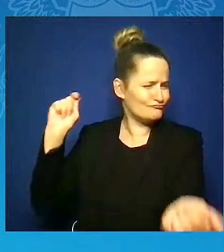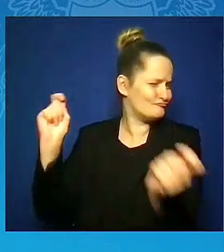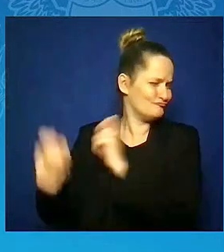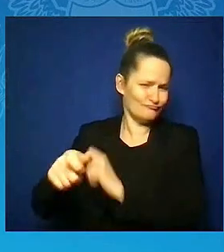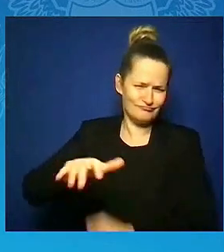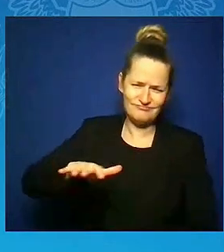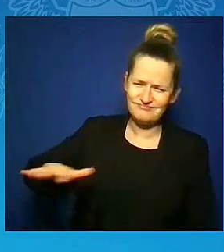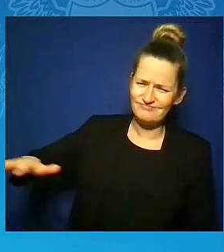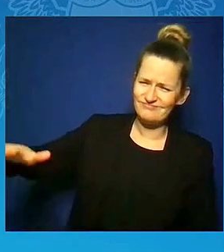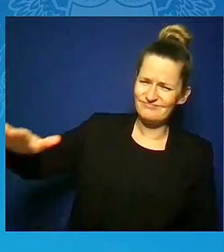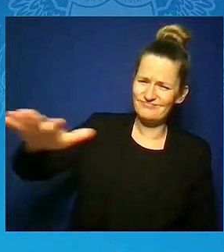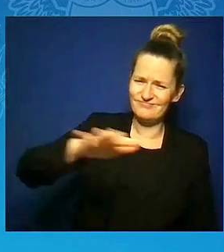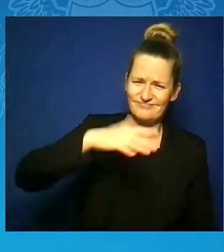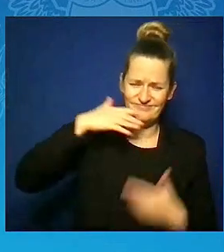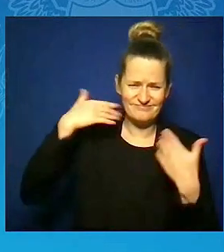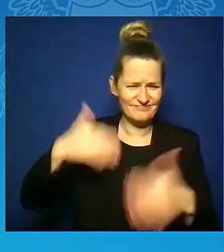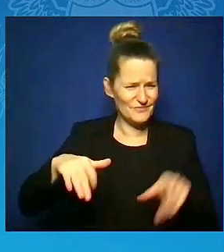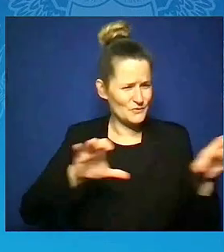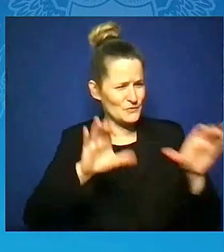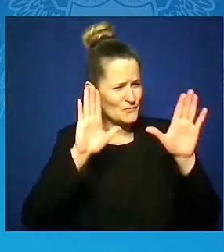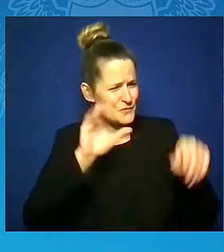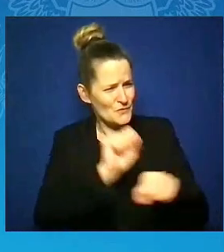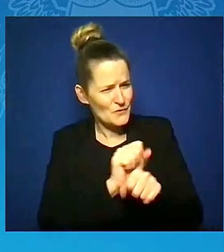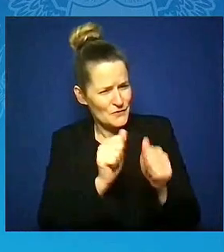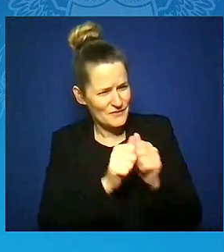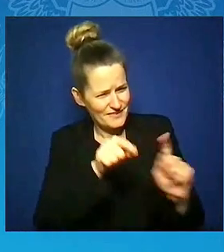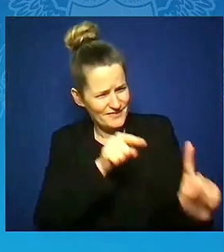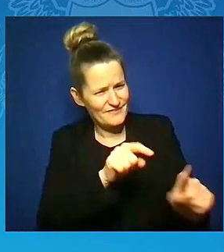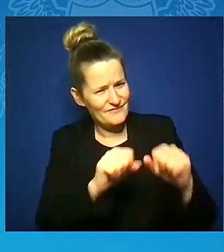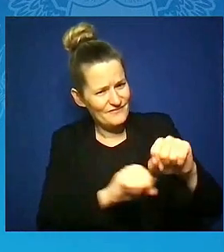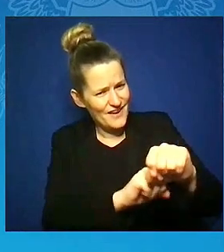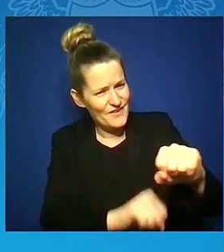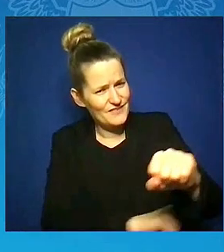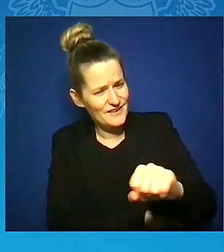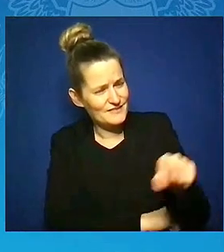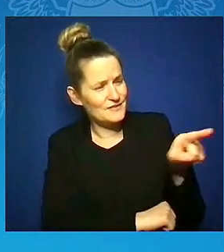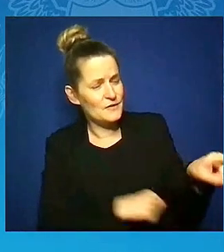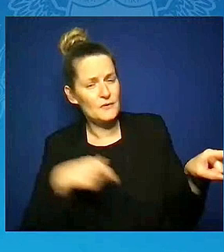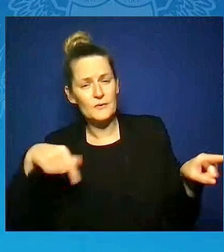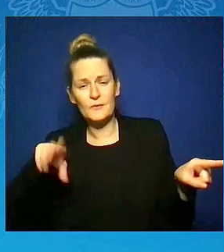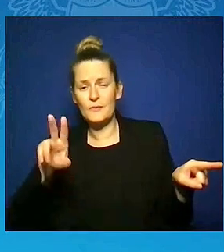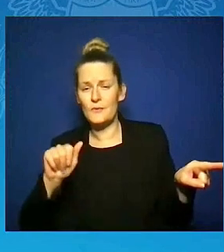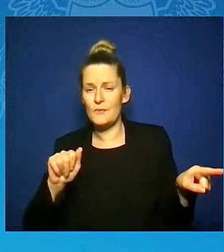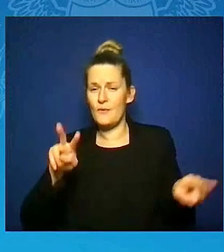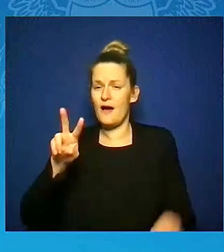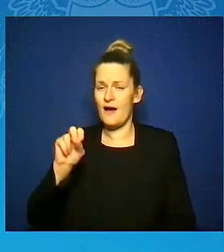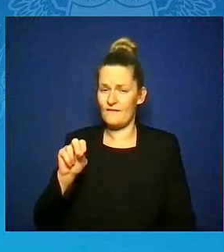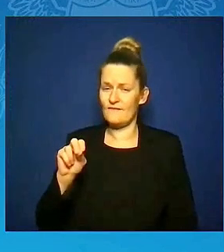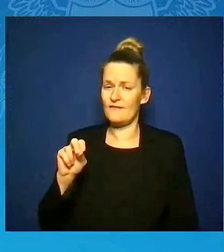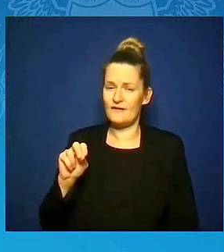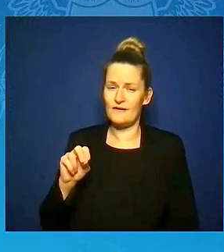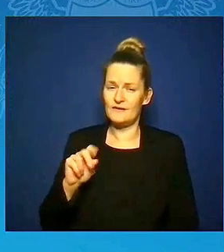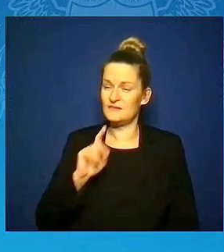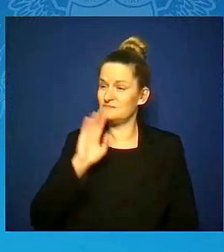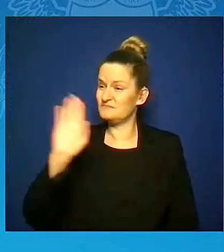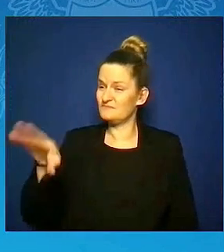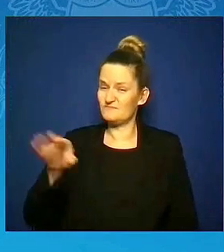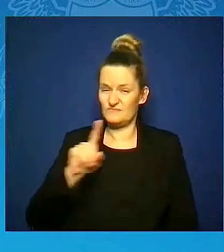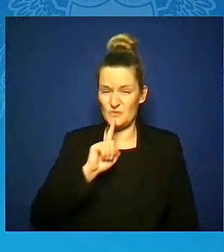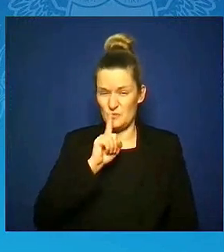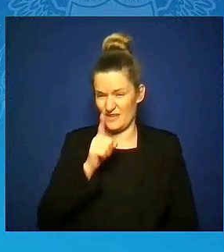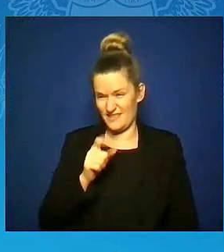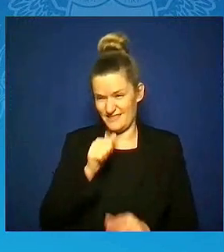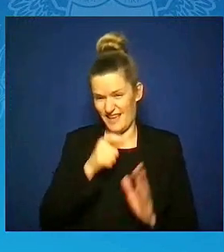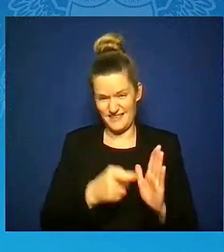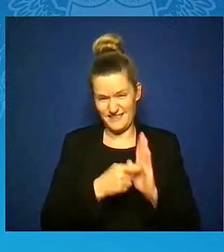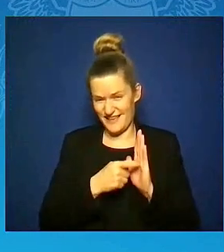with me. So we founded the Rocket Foundation, honoring my nephew legacy and just seeing progress and seeing the support